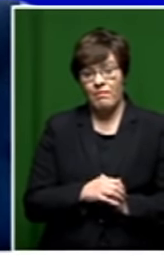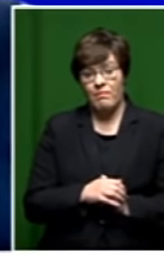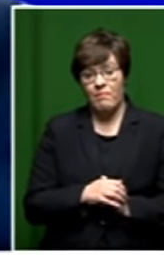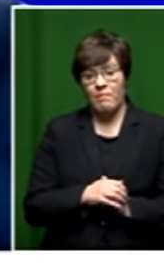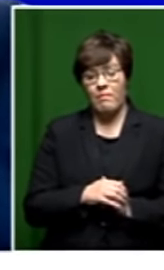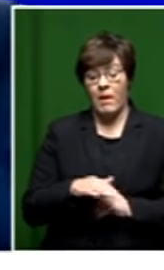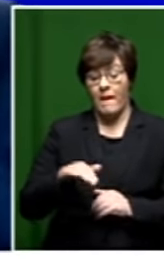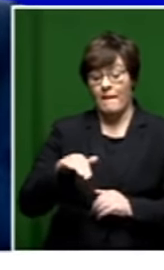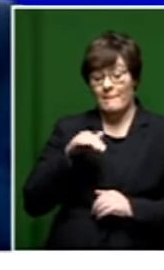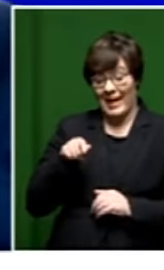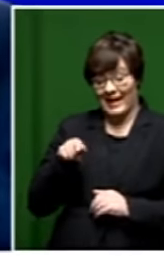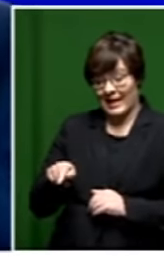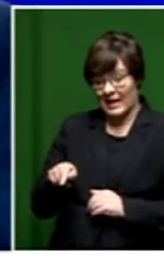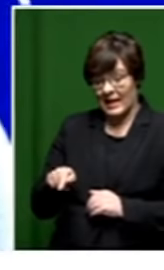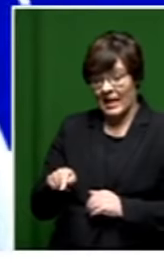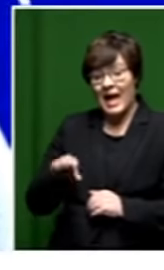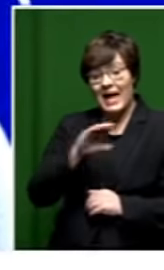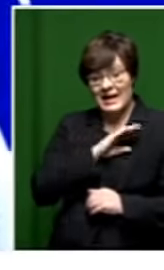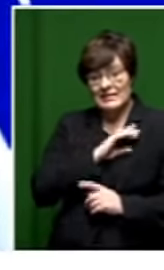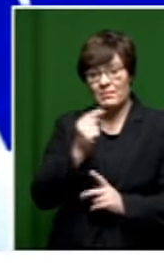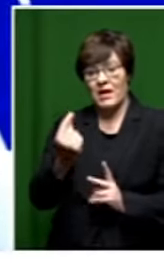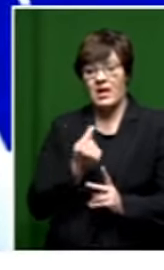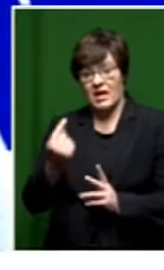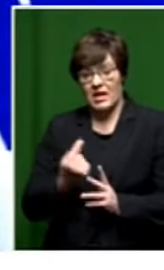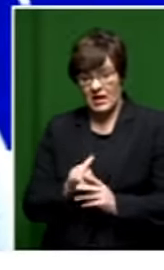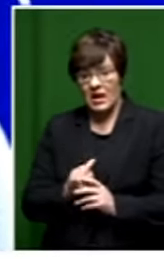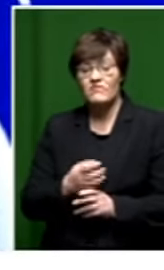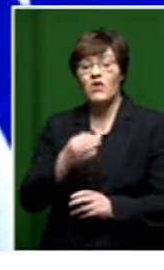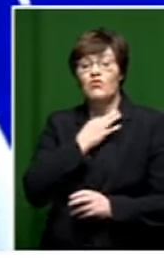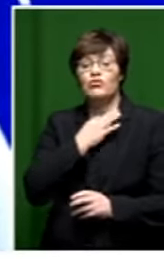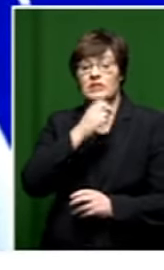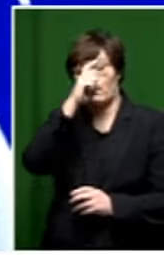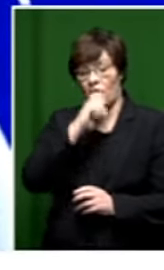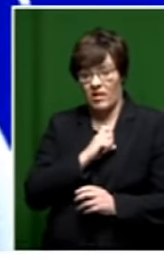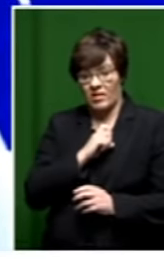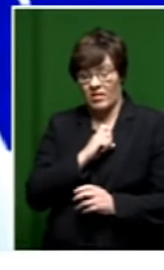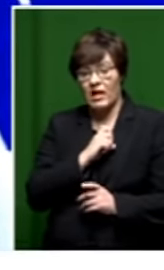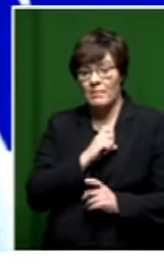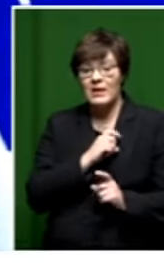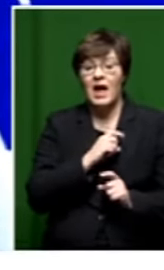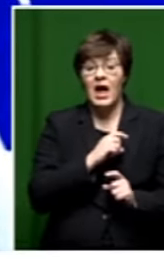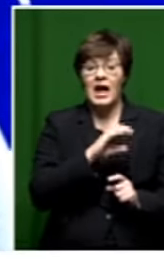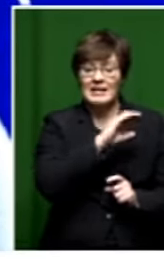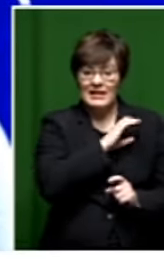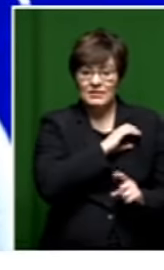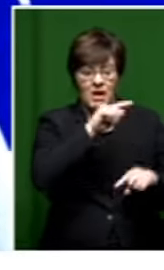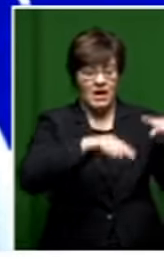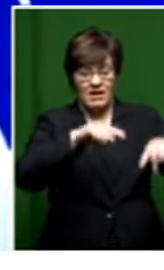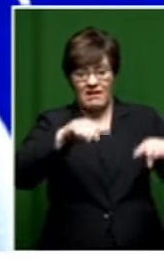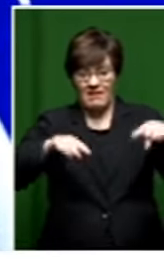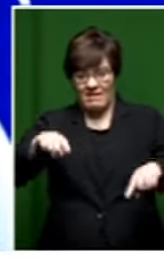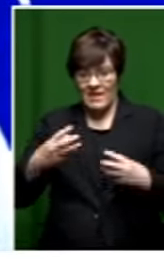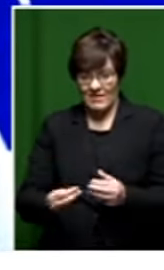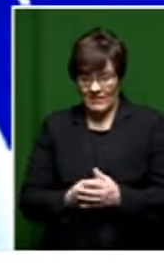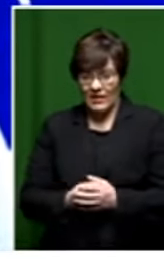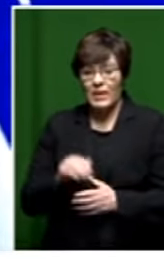So the banks take each customer. There's what we call a risk profile, which differs from a customer to customer. And that is